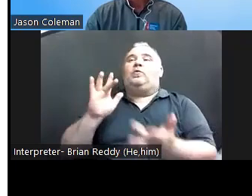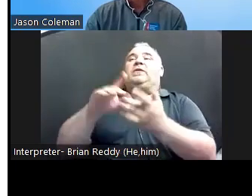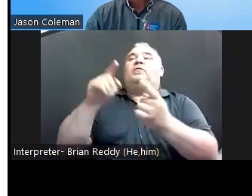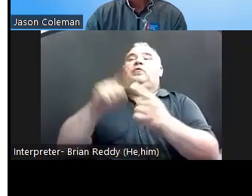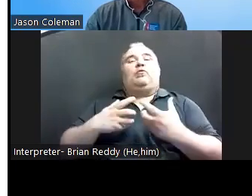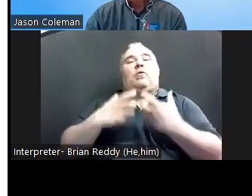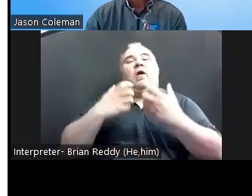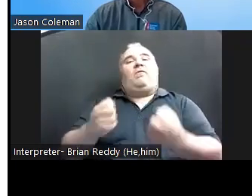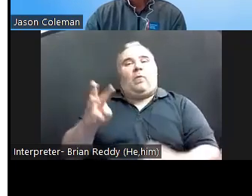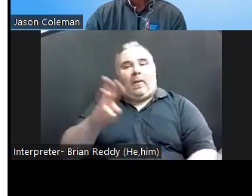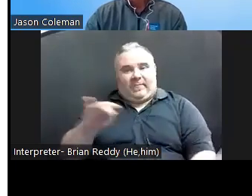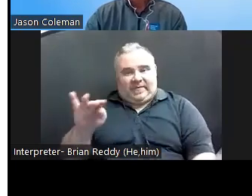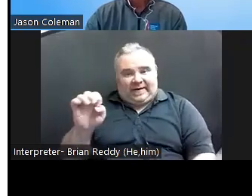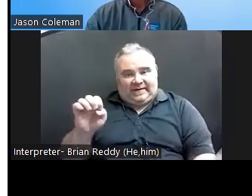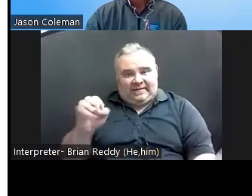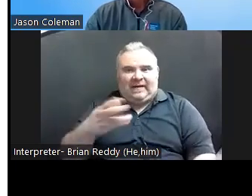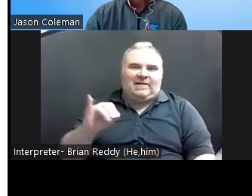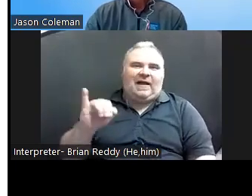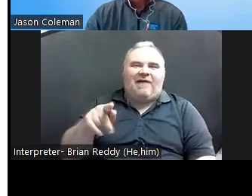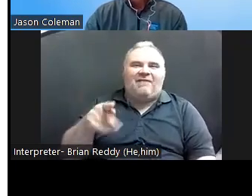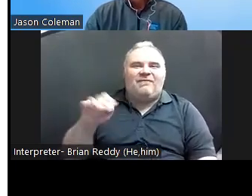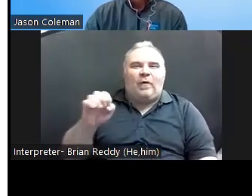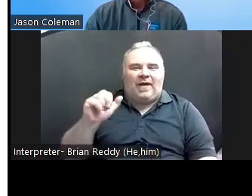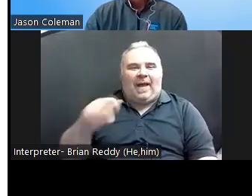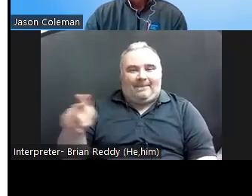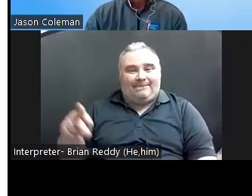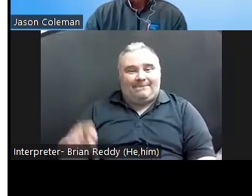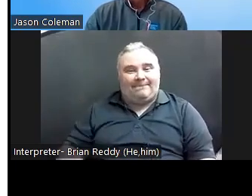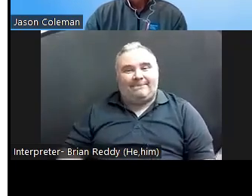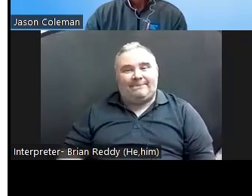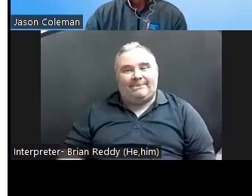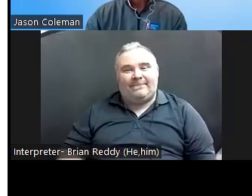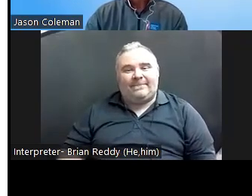and iPhone app.